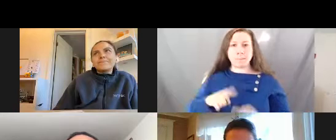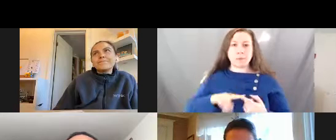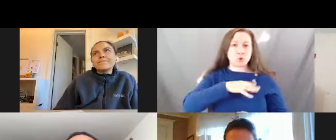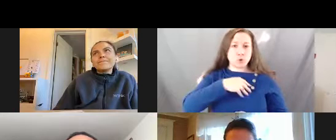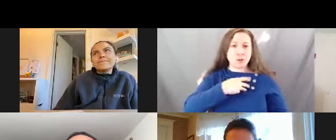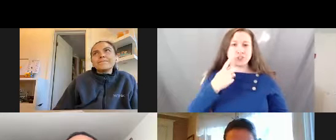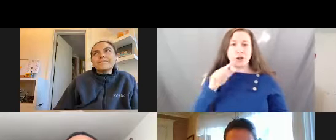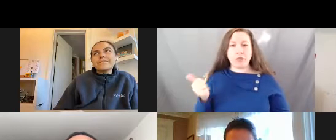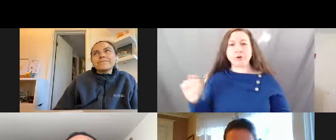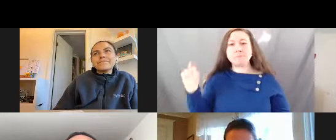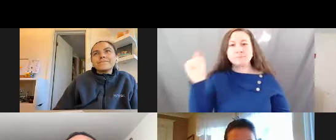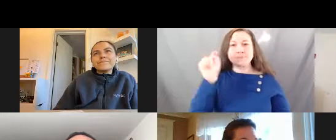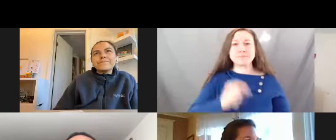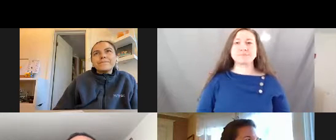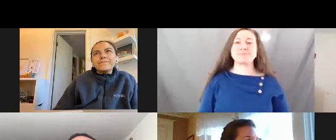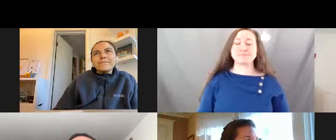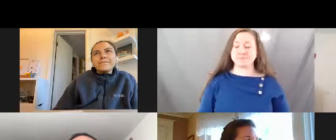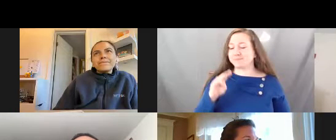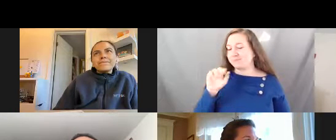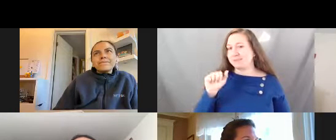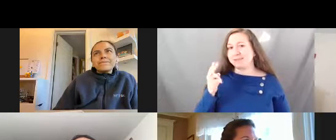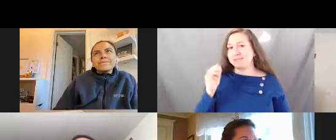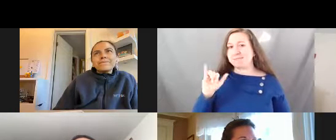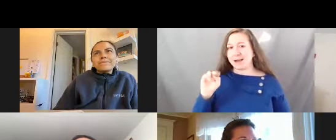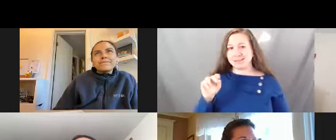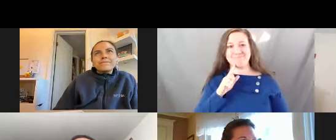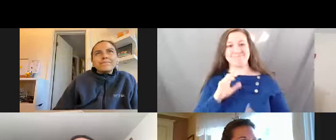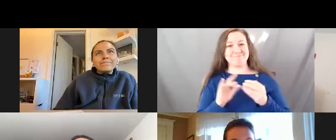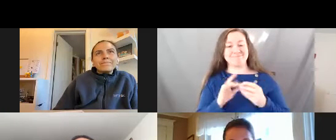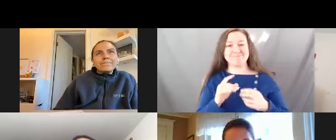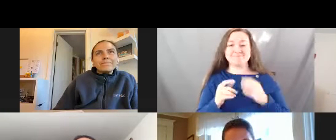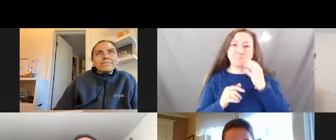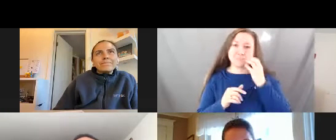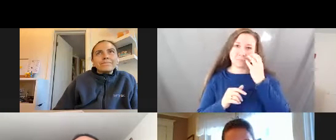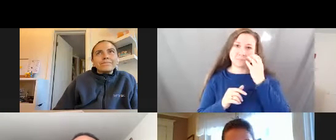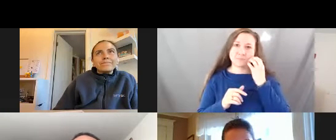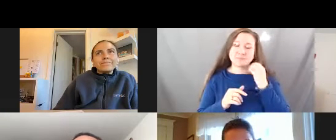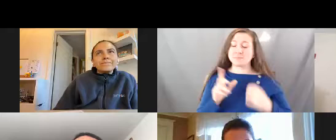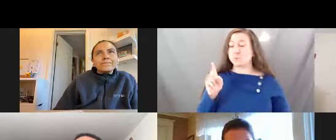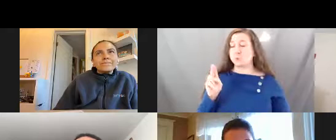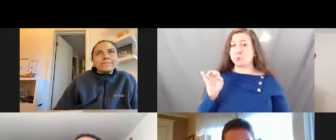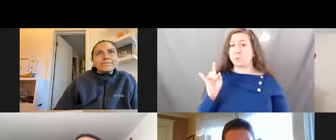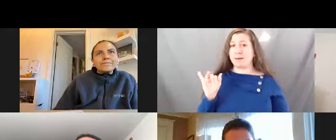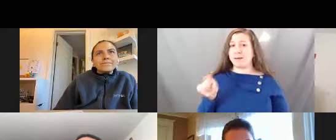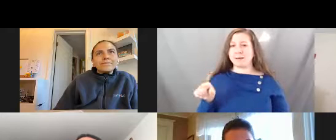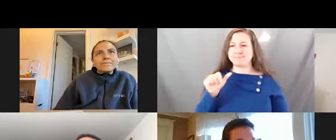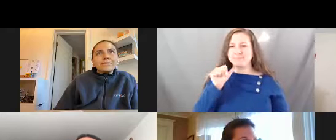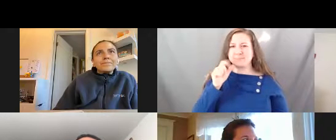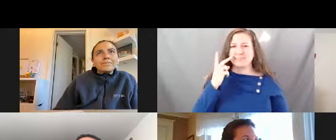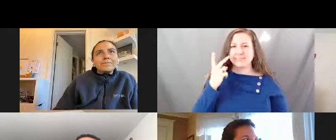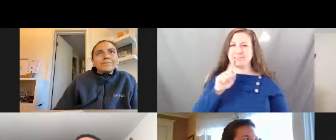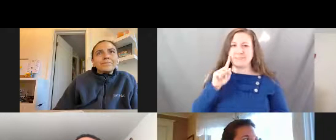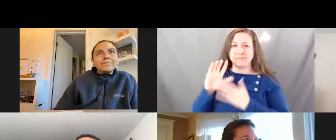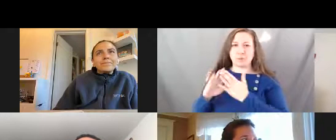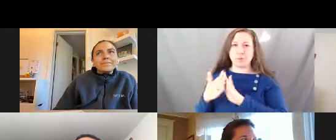Mahin, do you want to comment on that? Yeah, I did not notice a lot of in Dubai. I wasn't as exposed to the deaf